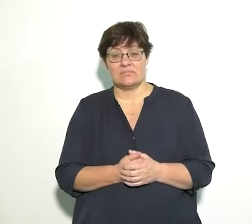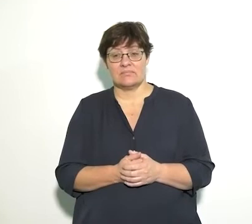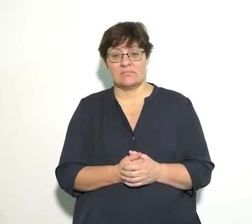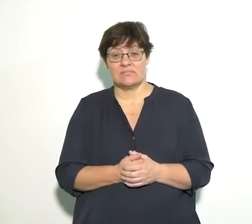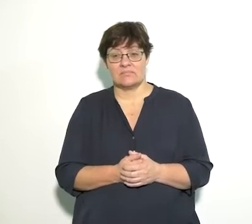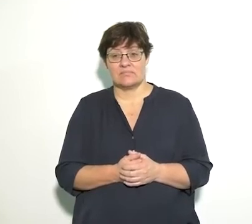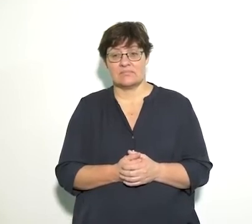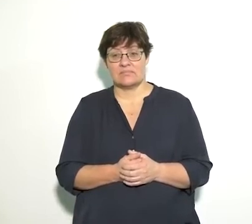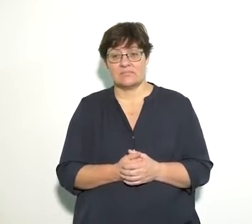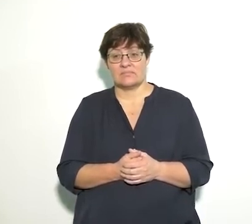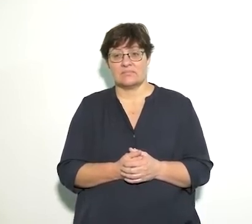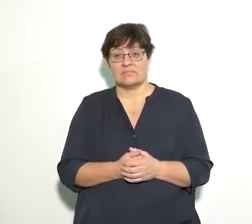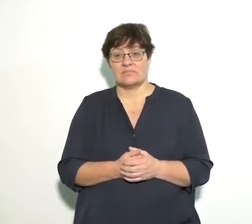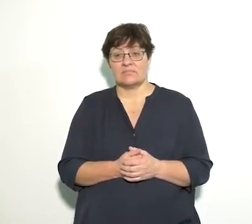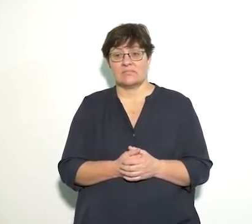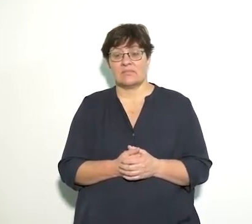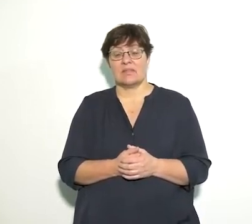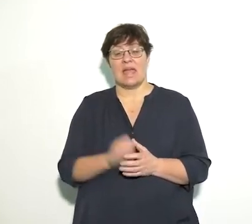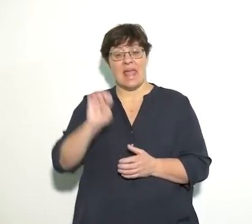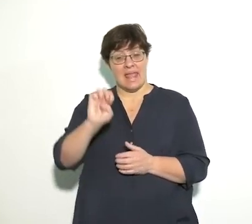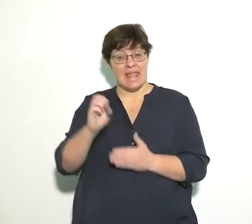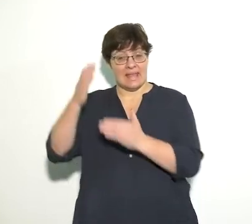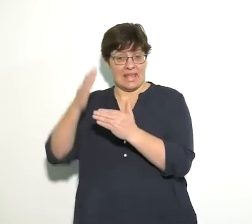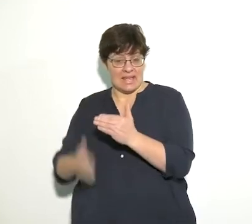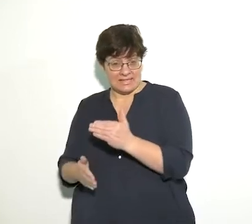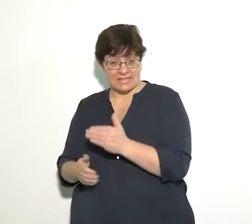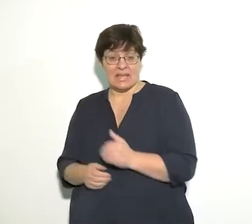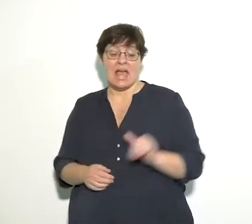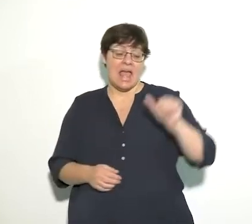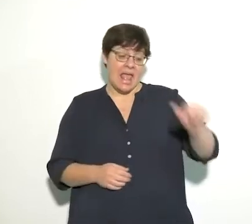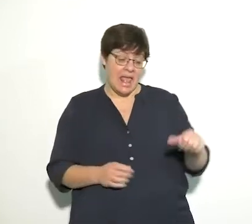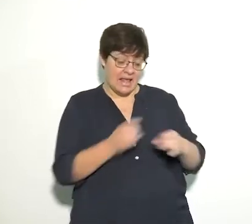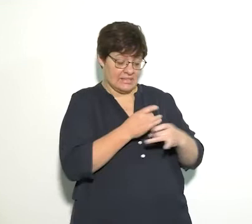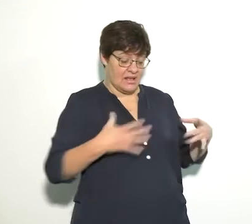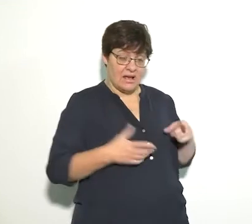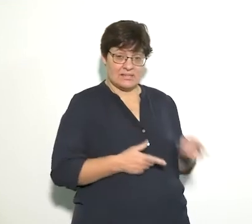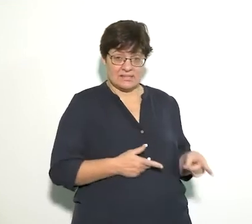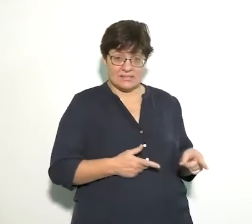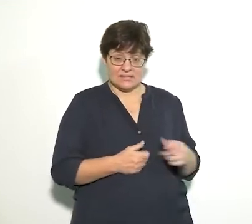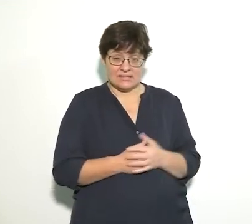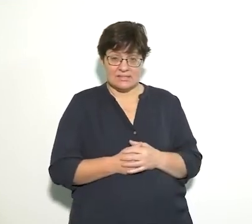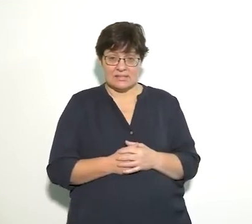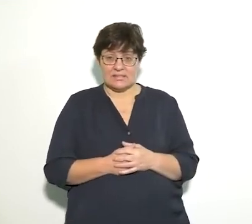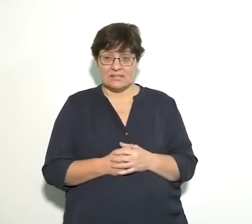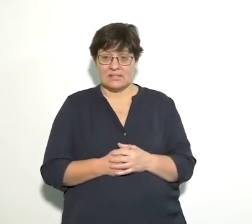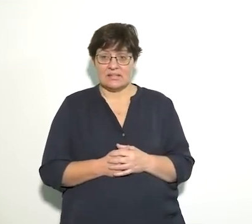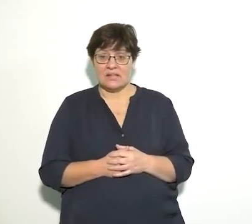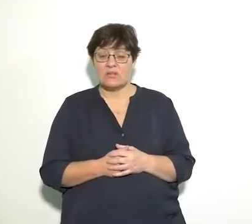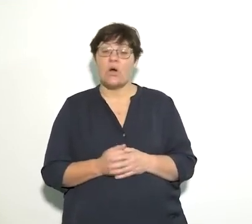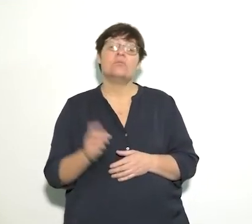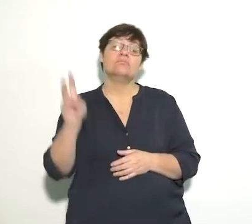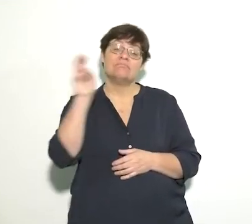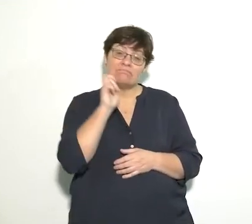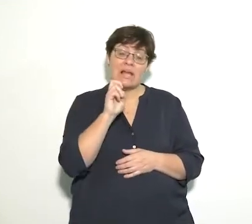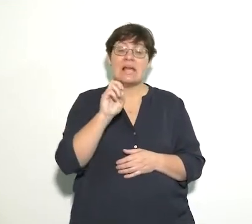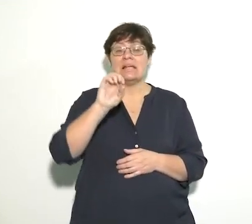to make that sound. So the E is at the end and the A is at the beginning, and you sound only the